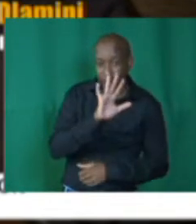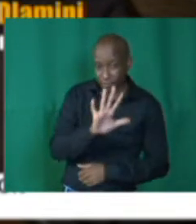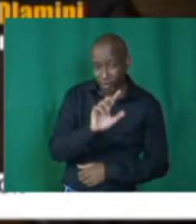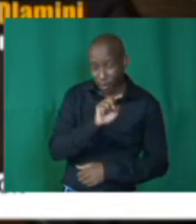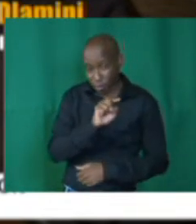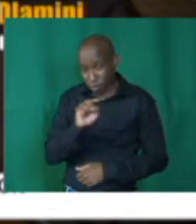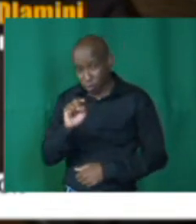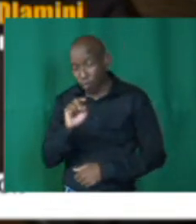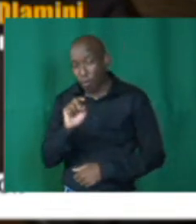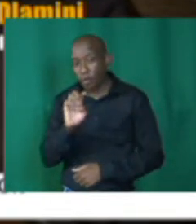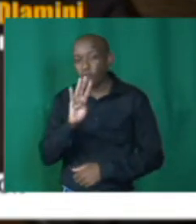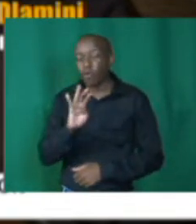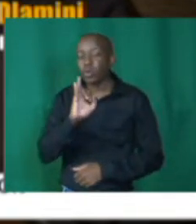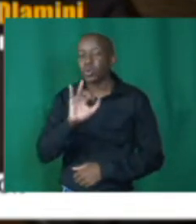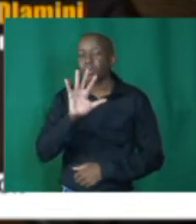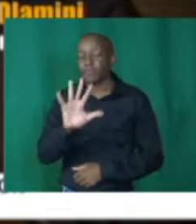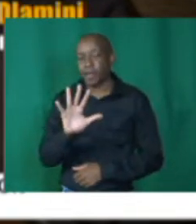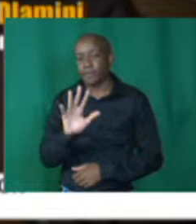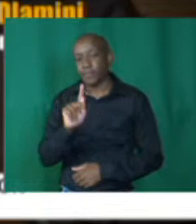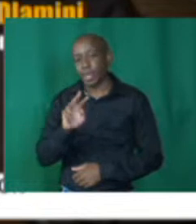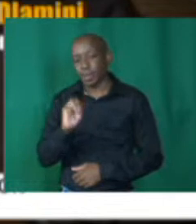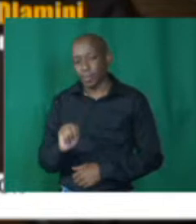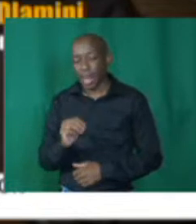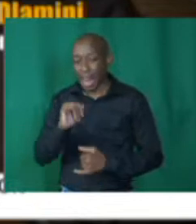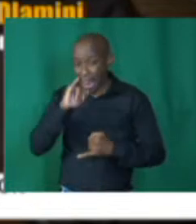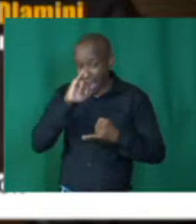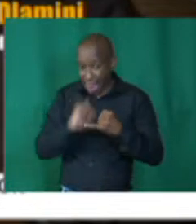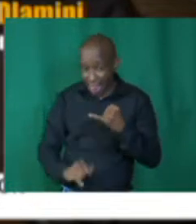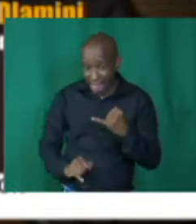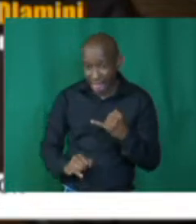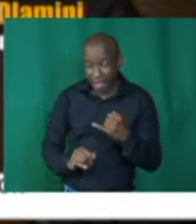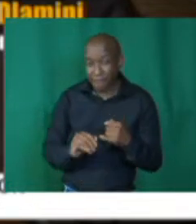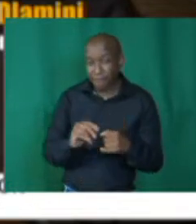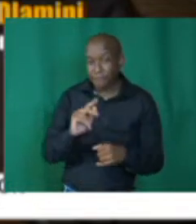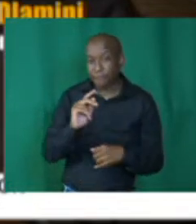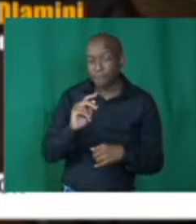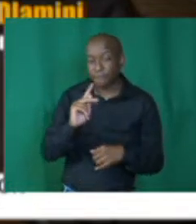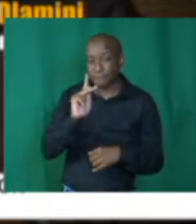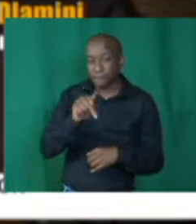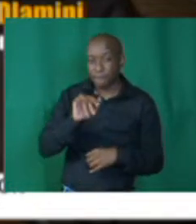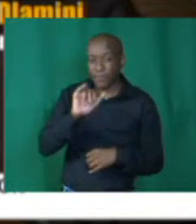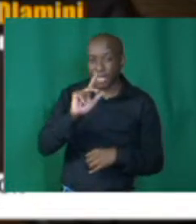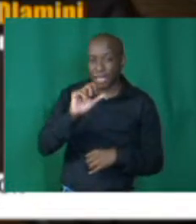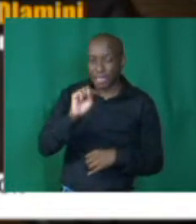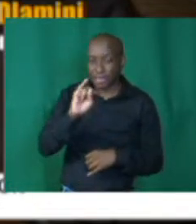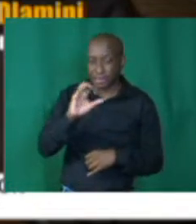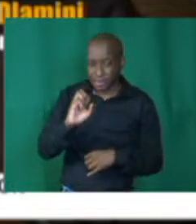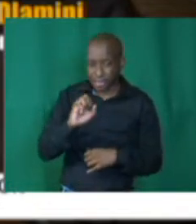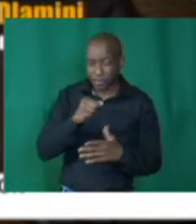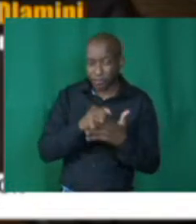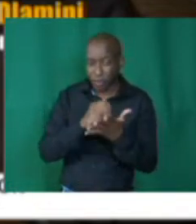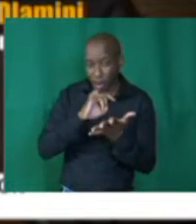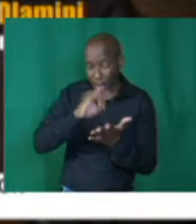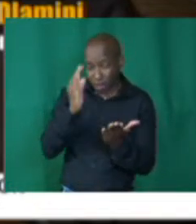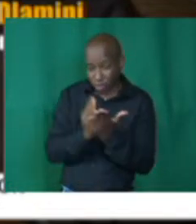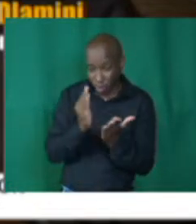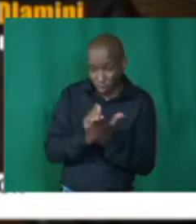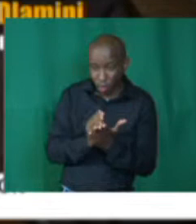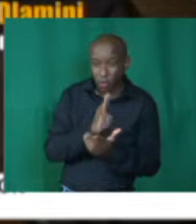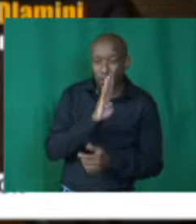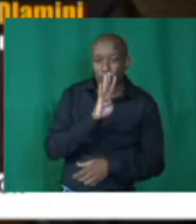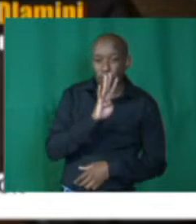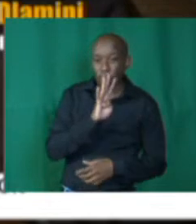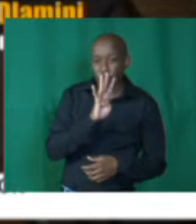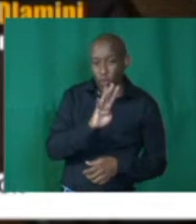to 4:25 p.m. Then lastly is physics for Form 5 from 4:25